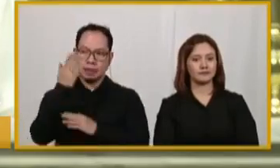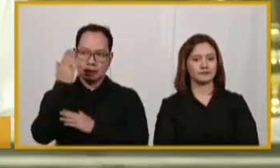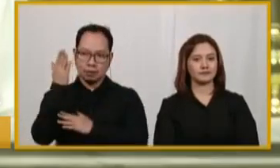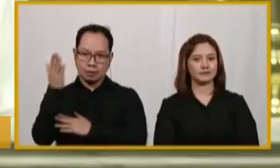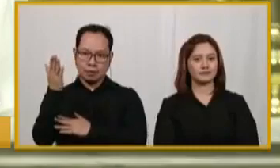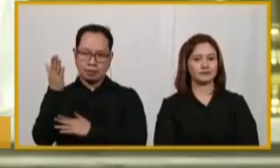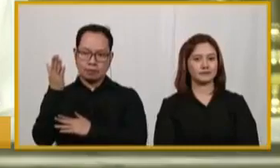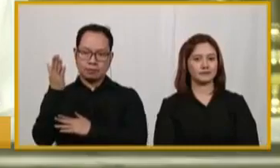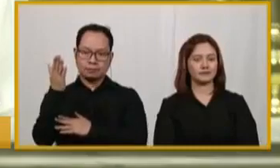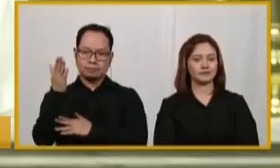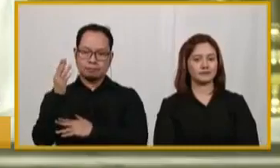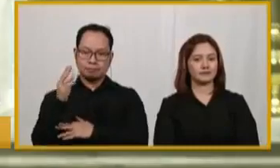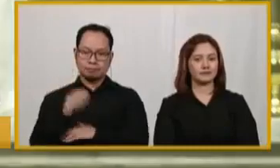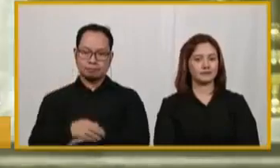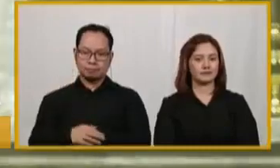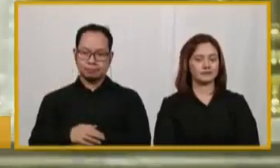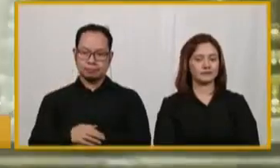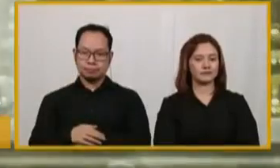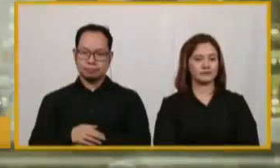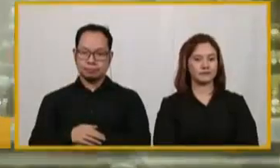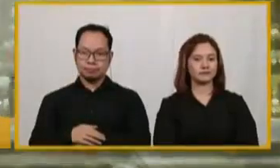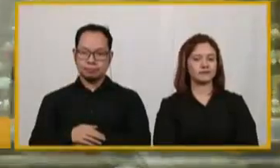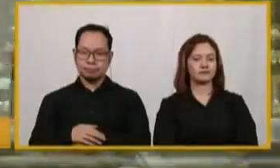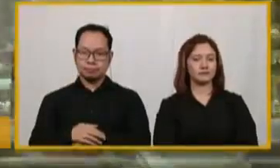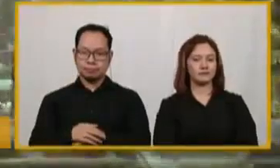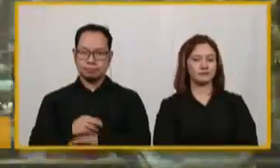have loosed my bond.